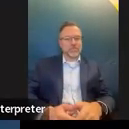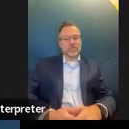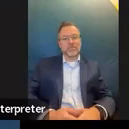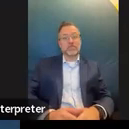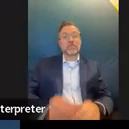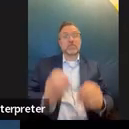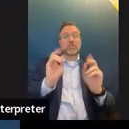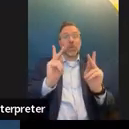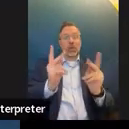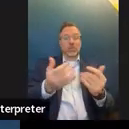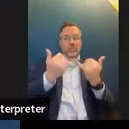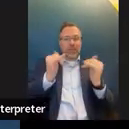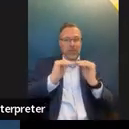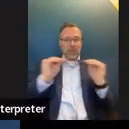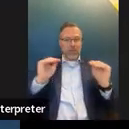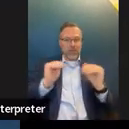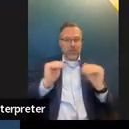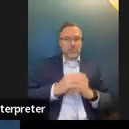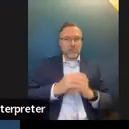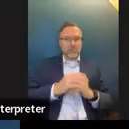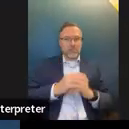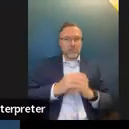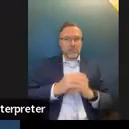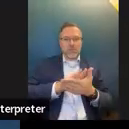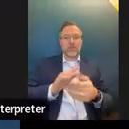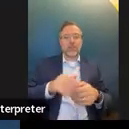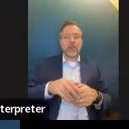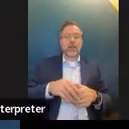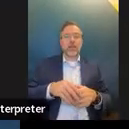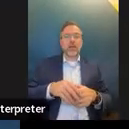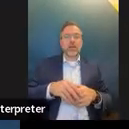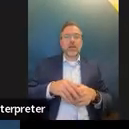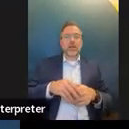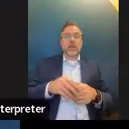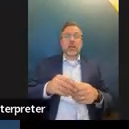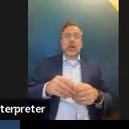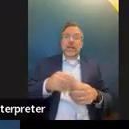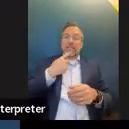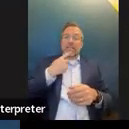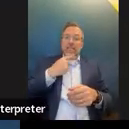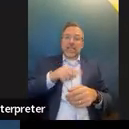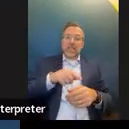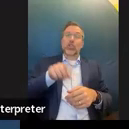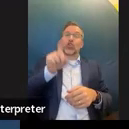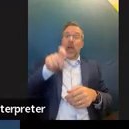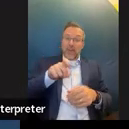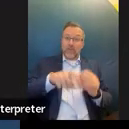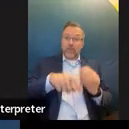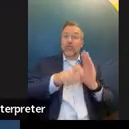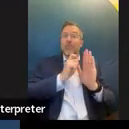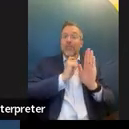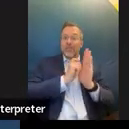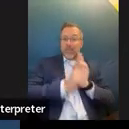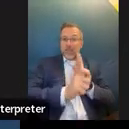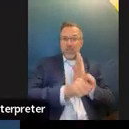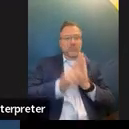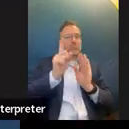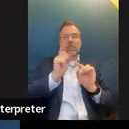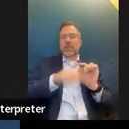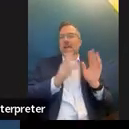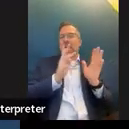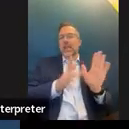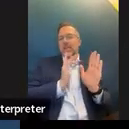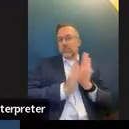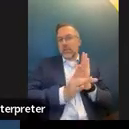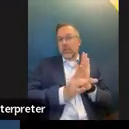present level, academic present level. Present level is a must fill. So if you have a student that doesn't have